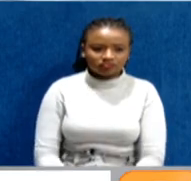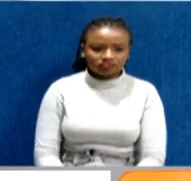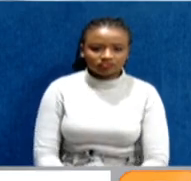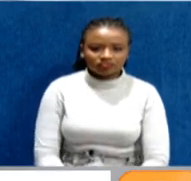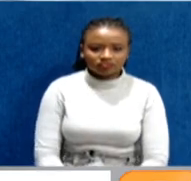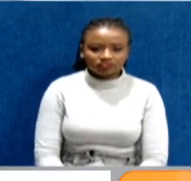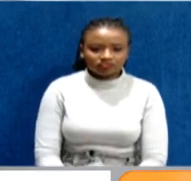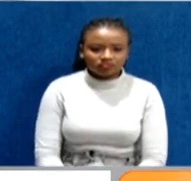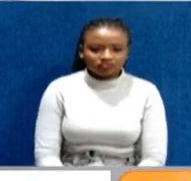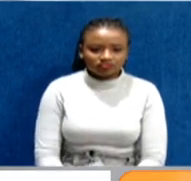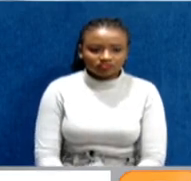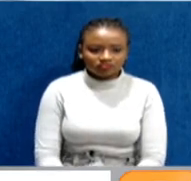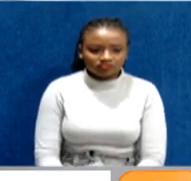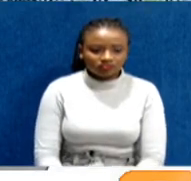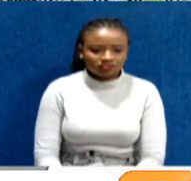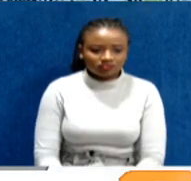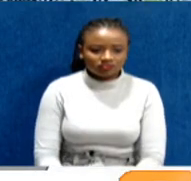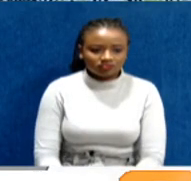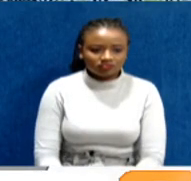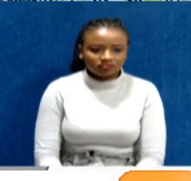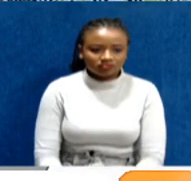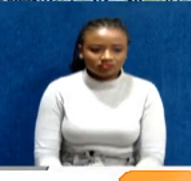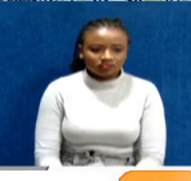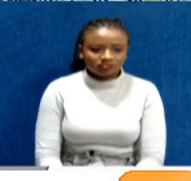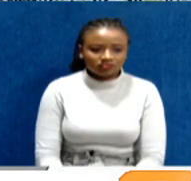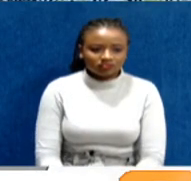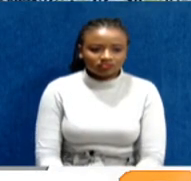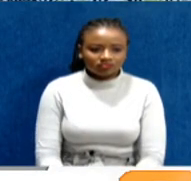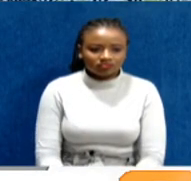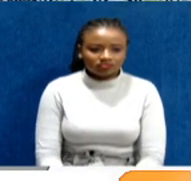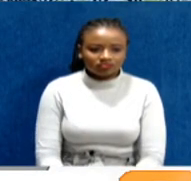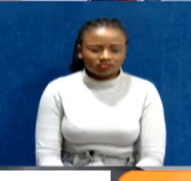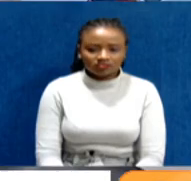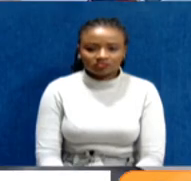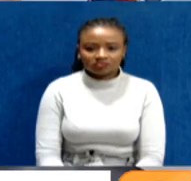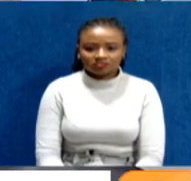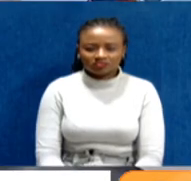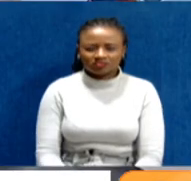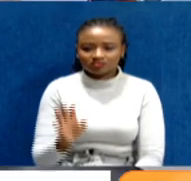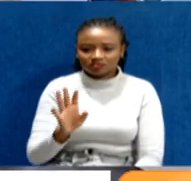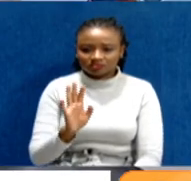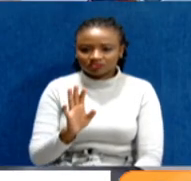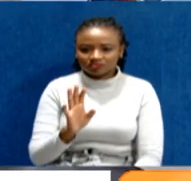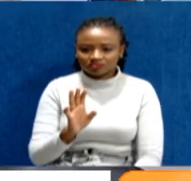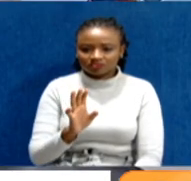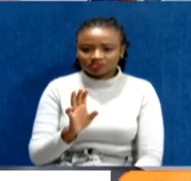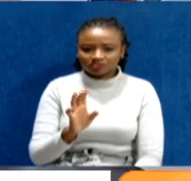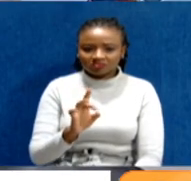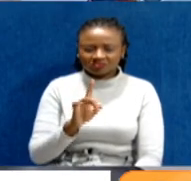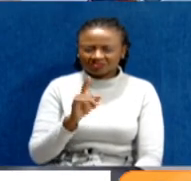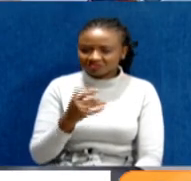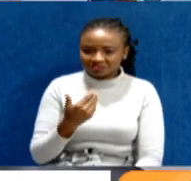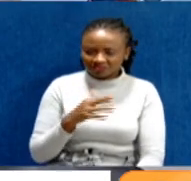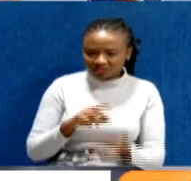Collins, I'll come to you in just a bit. Let me just find from Collins, do we have rights as citizens when it comes to safe